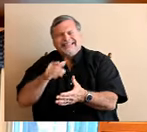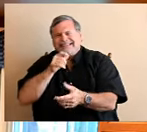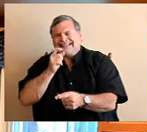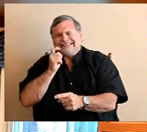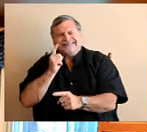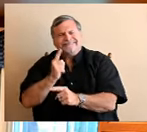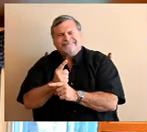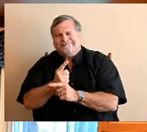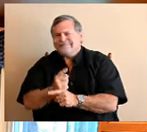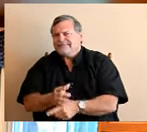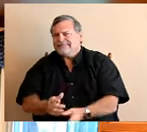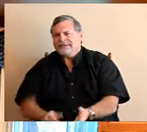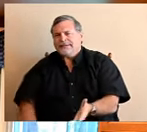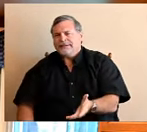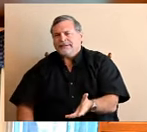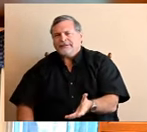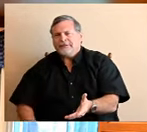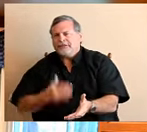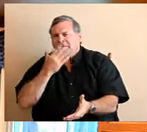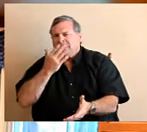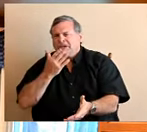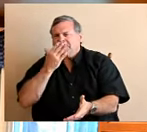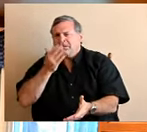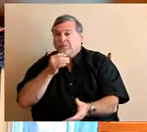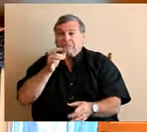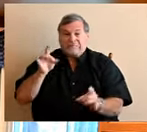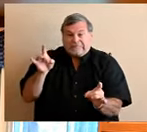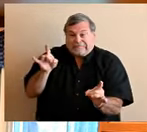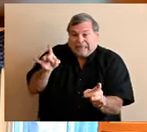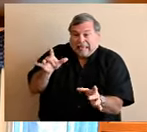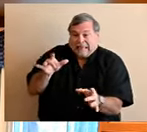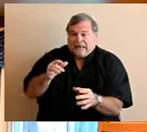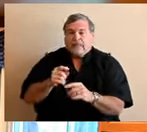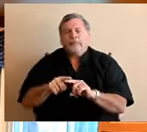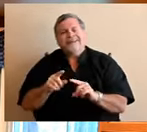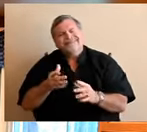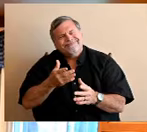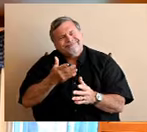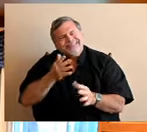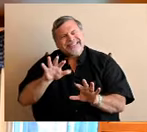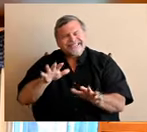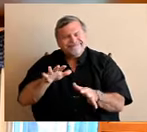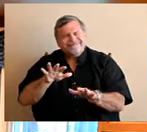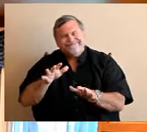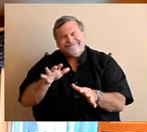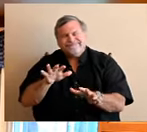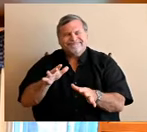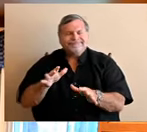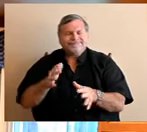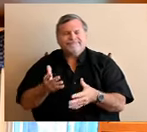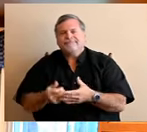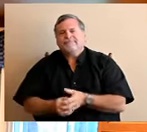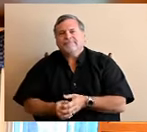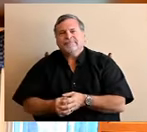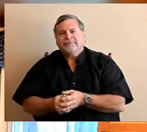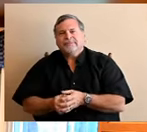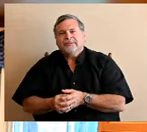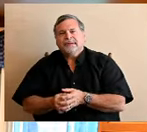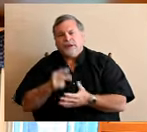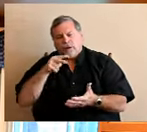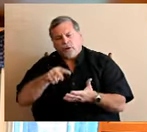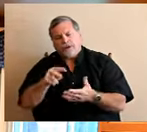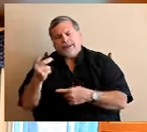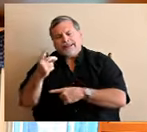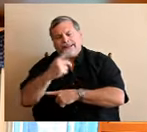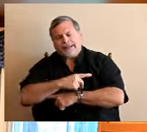that's not quite what I was expecting for a smell. Now, it wasn't nasty, but it was just enough to make me go, I